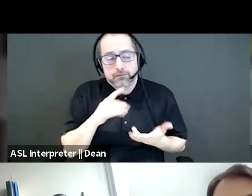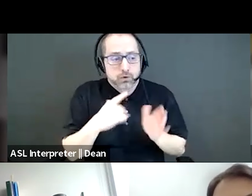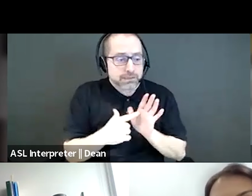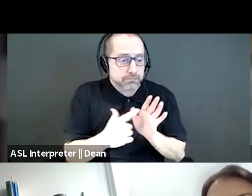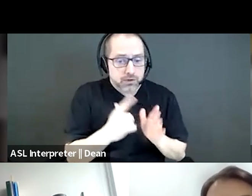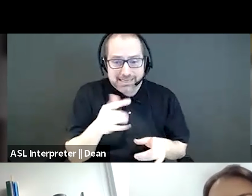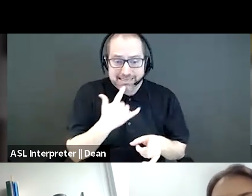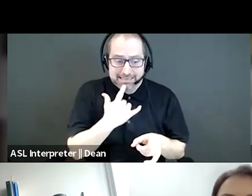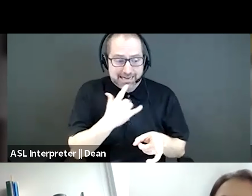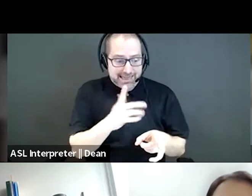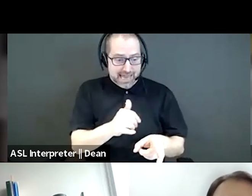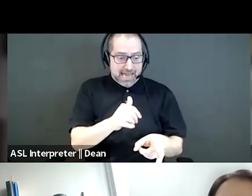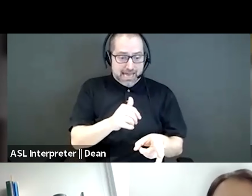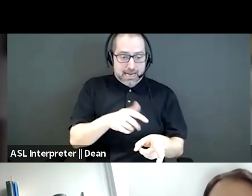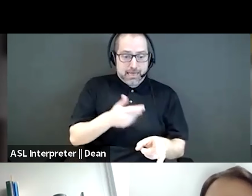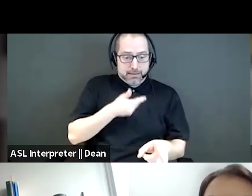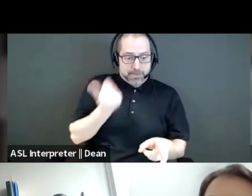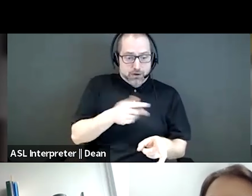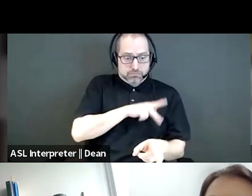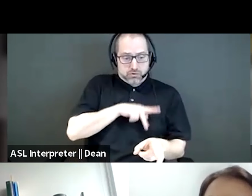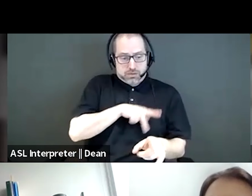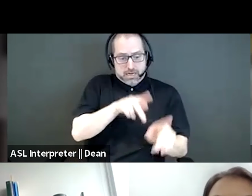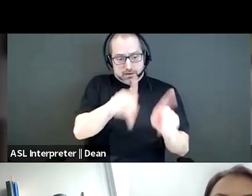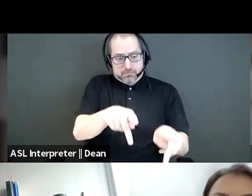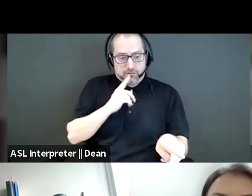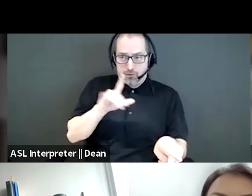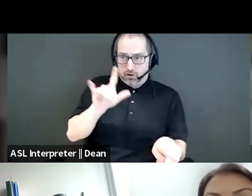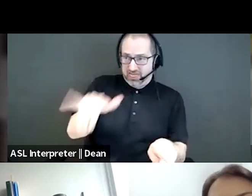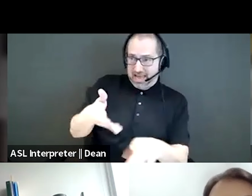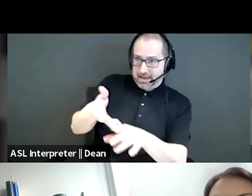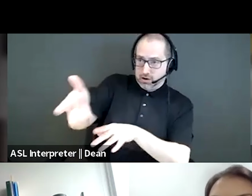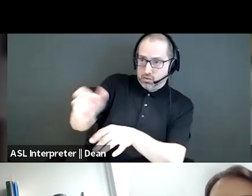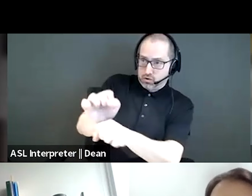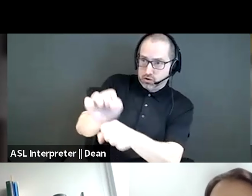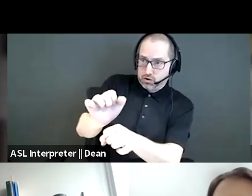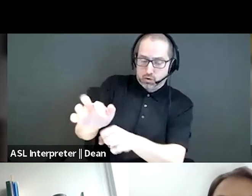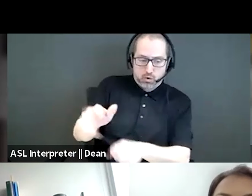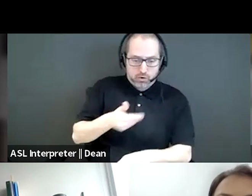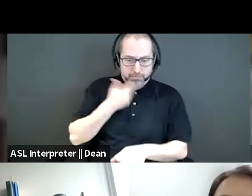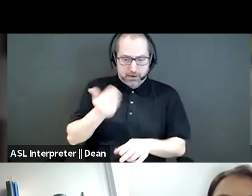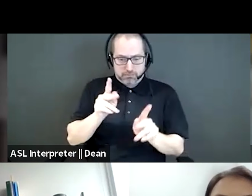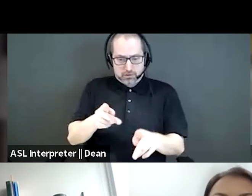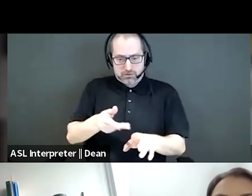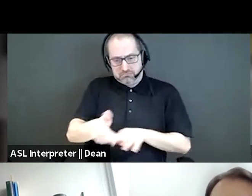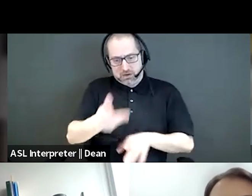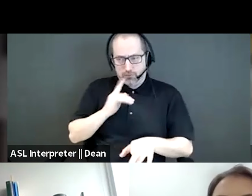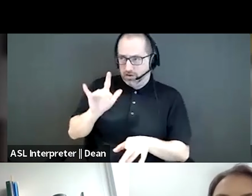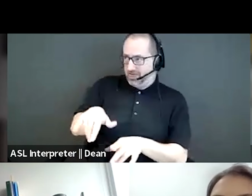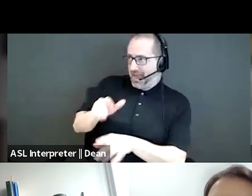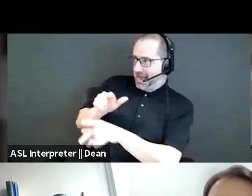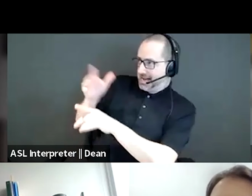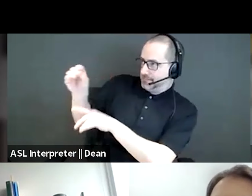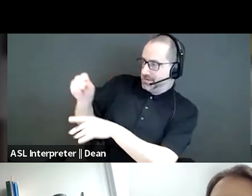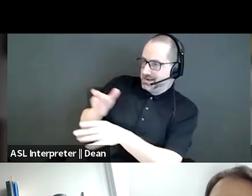this profession, better profile for this company, maybe for the company as a company fit, but not for